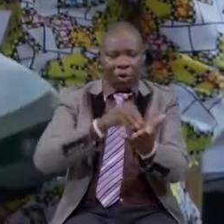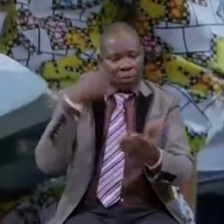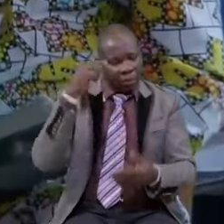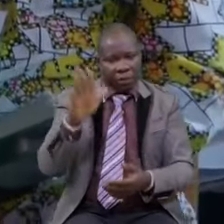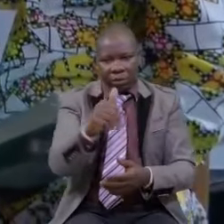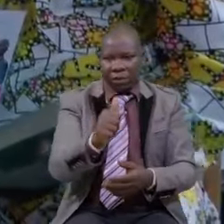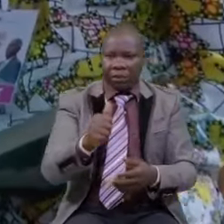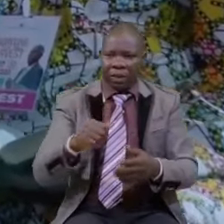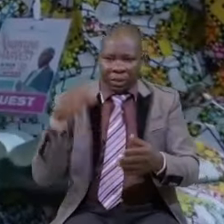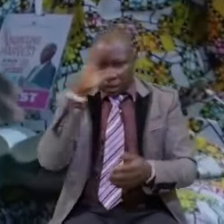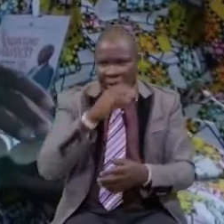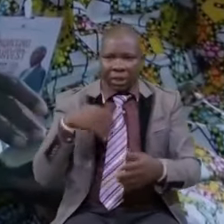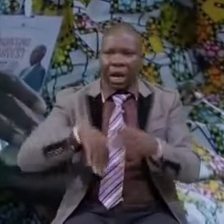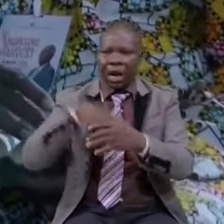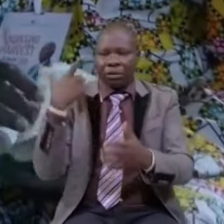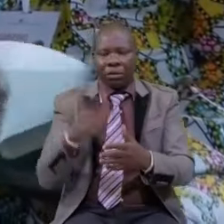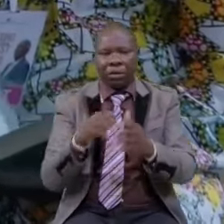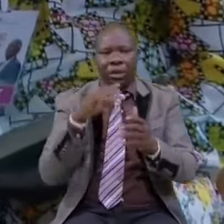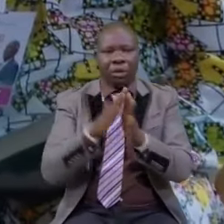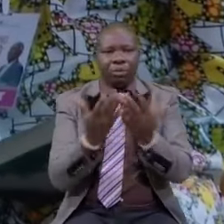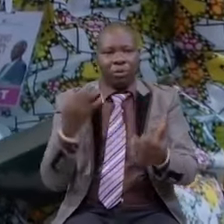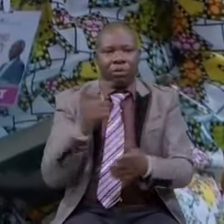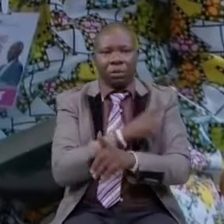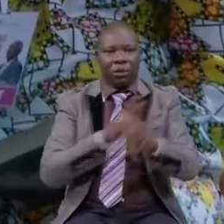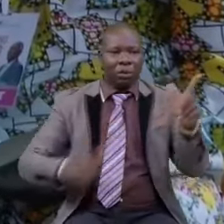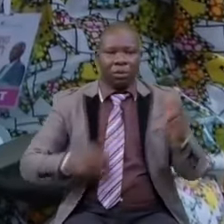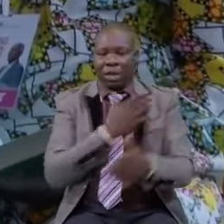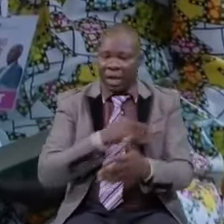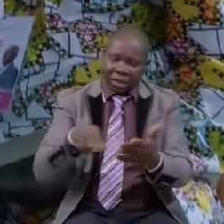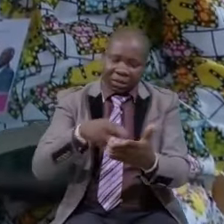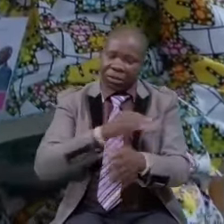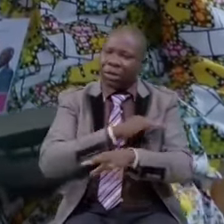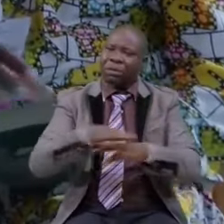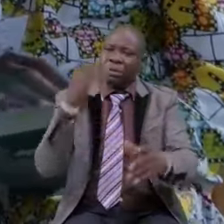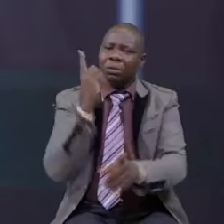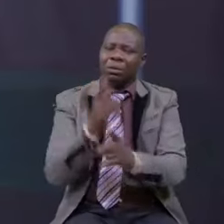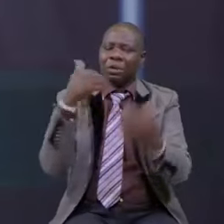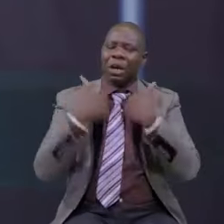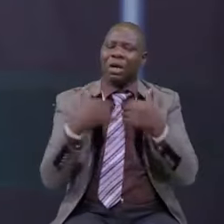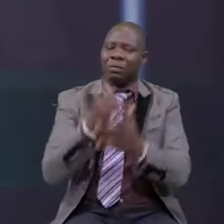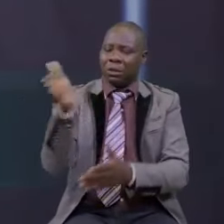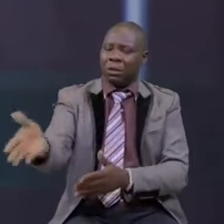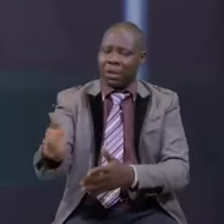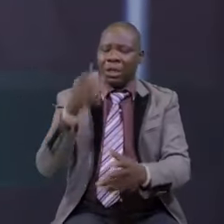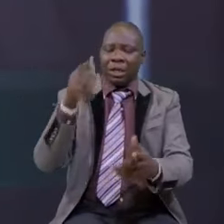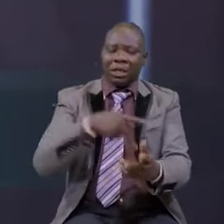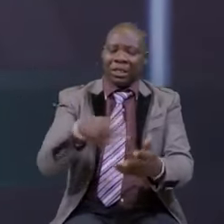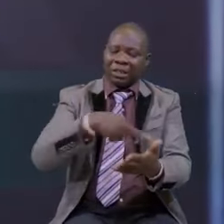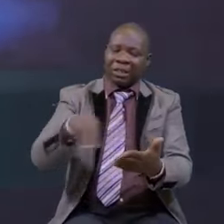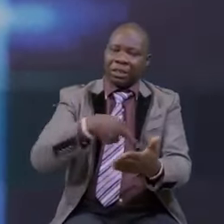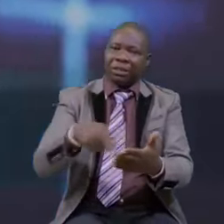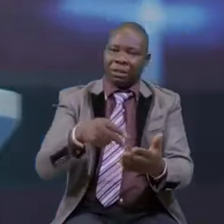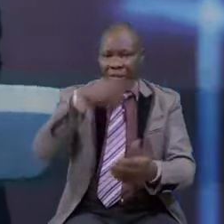the book of the Lord and read. Don't just have it there and read. And read. Because